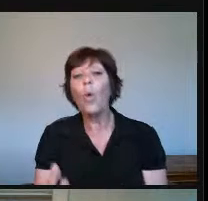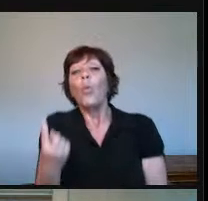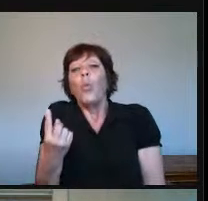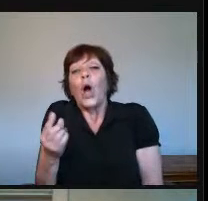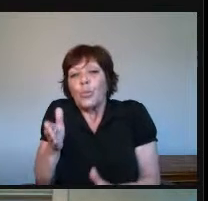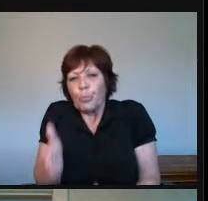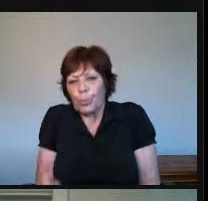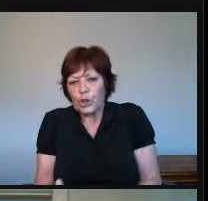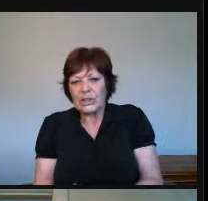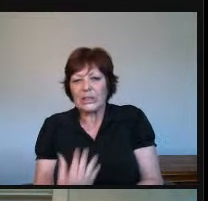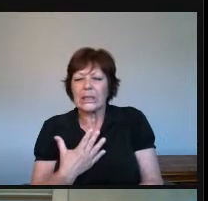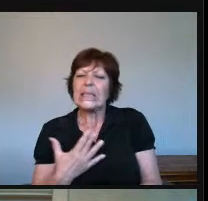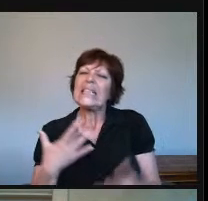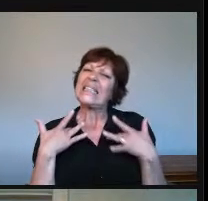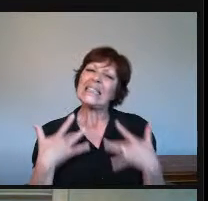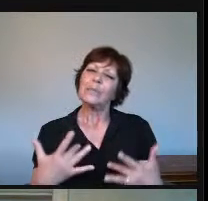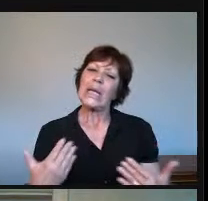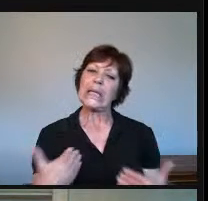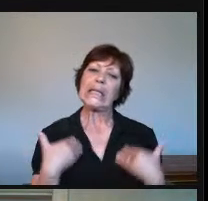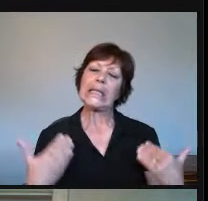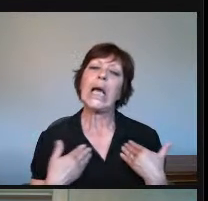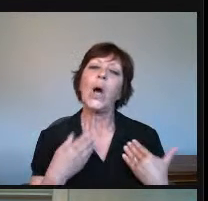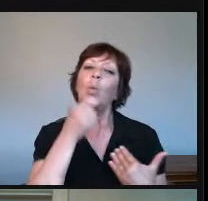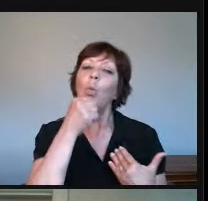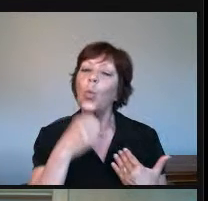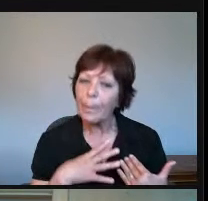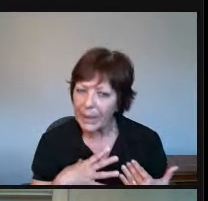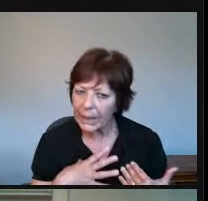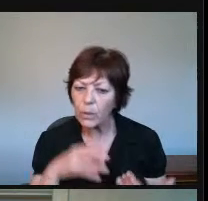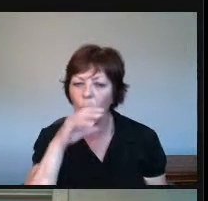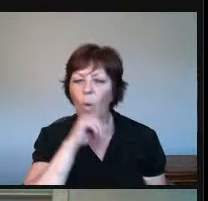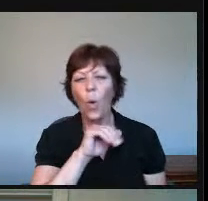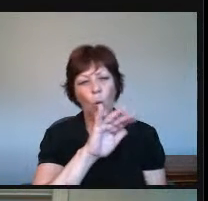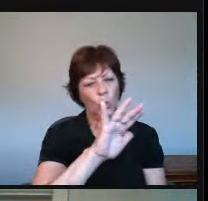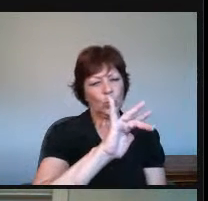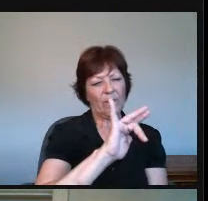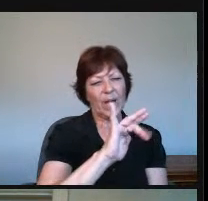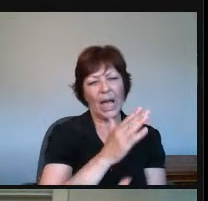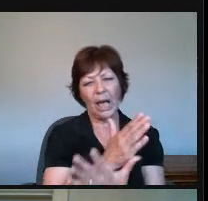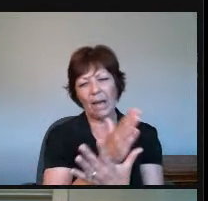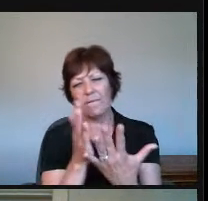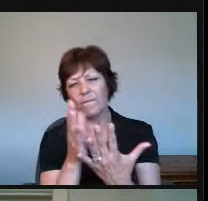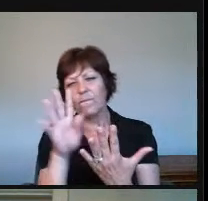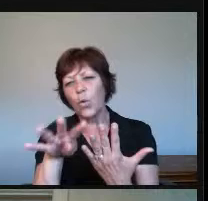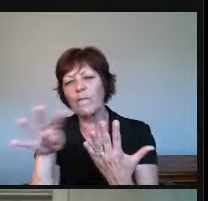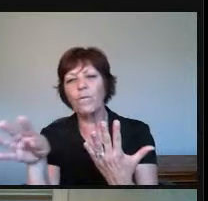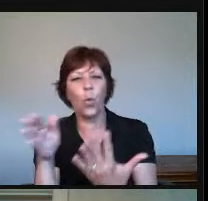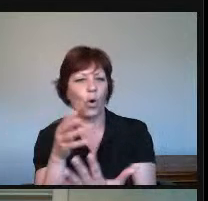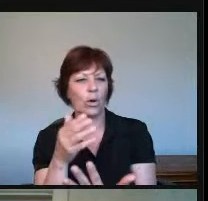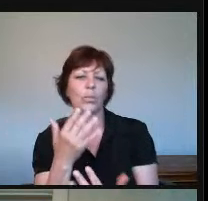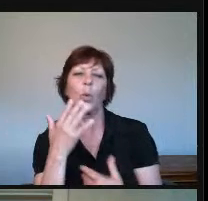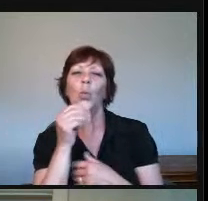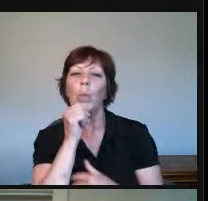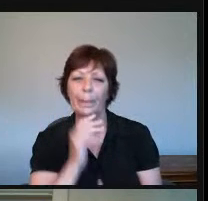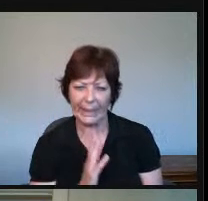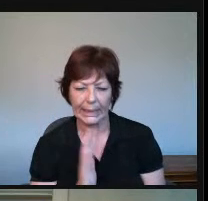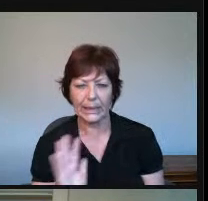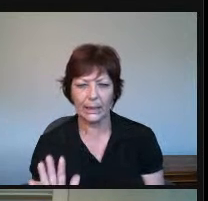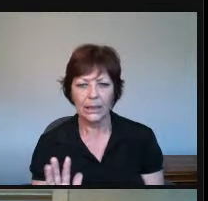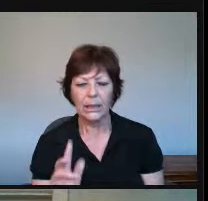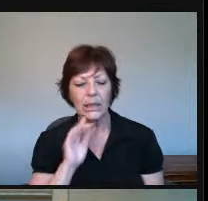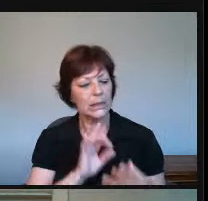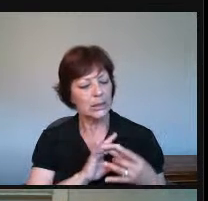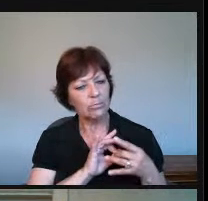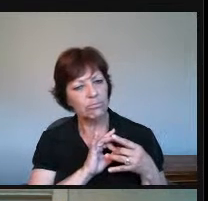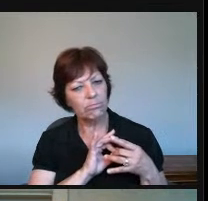affected young women between the ages of 25 and 44. It is